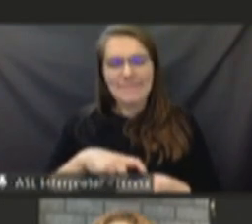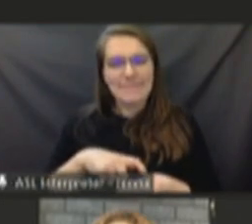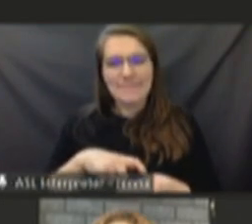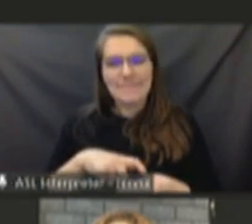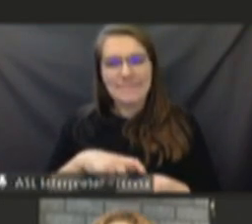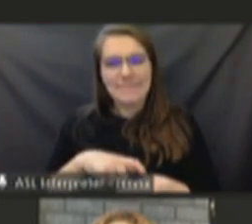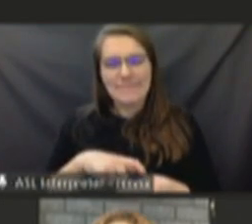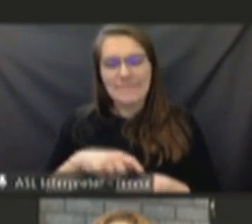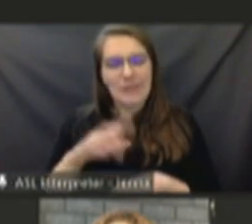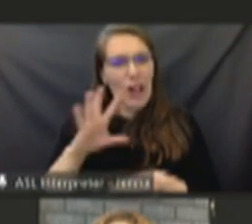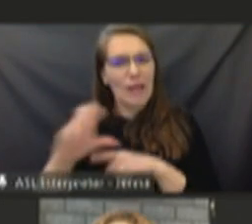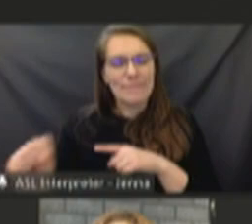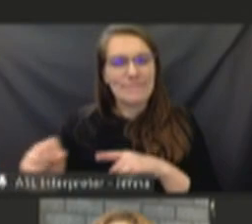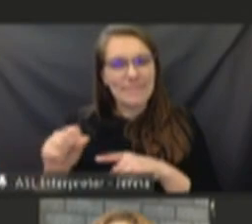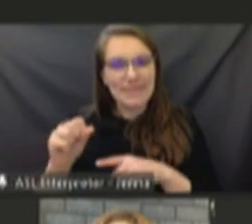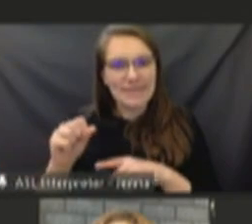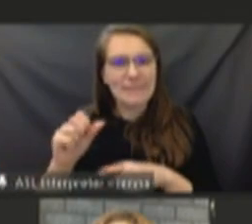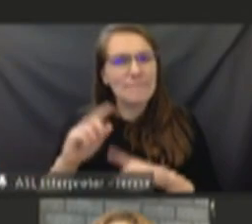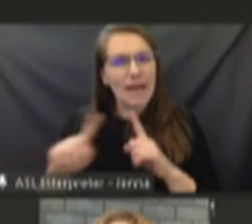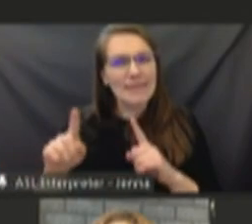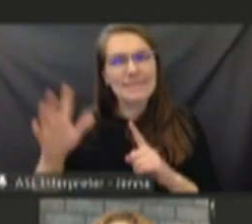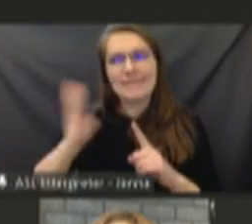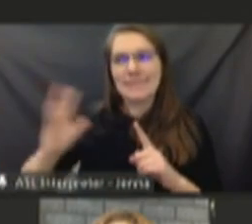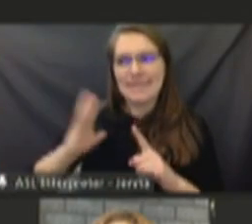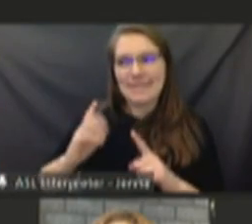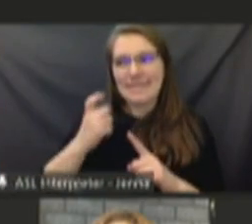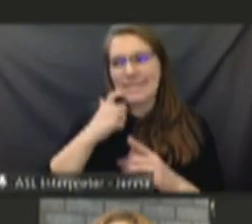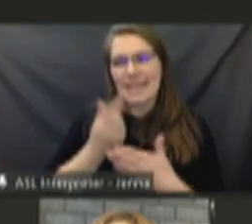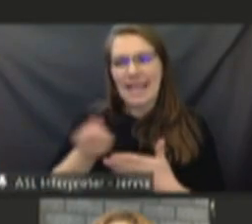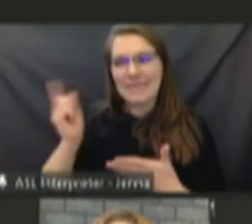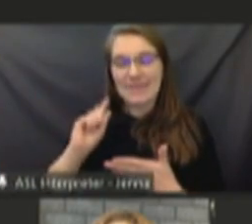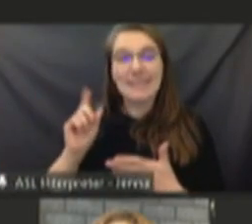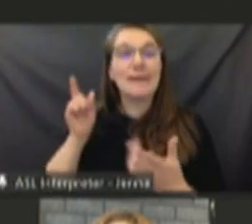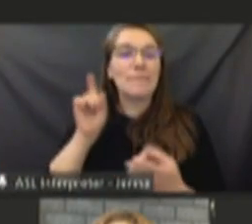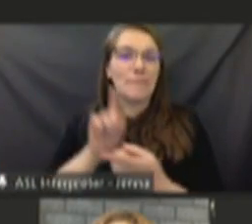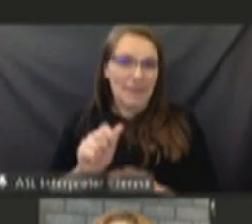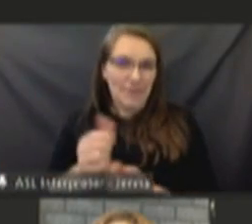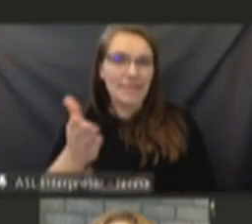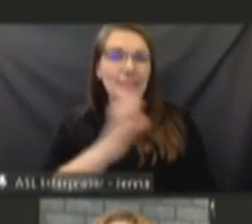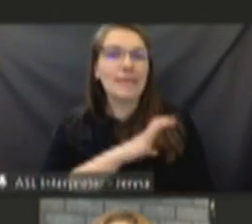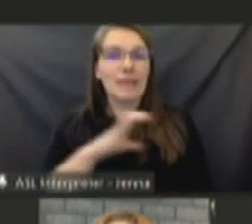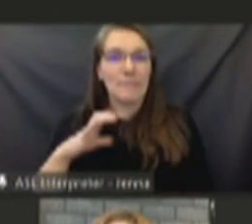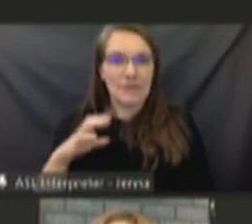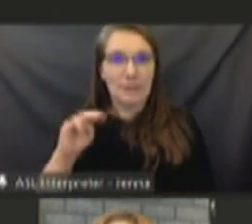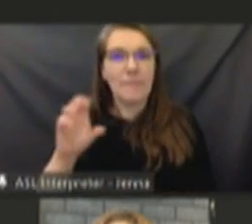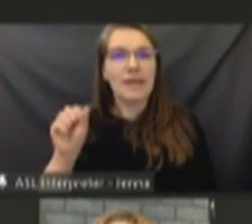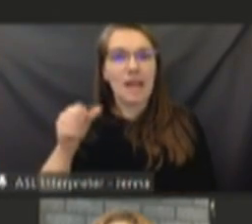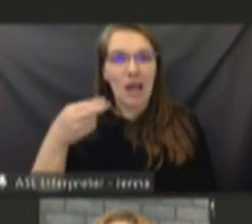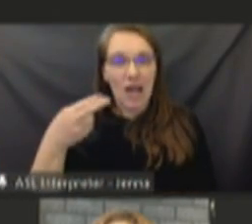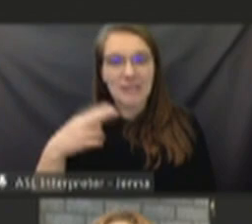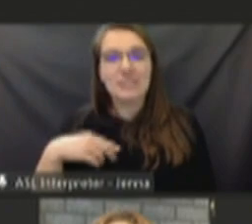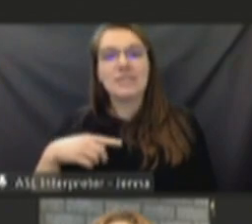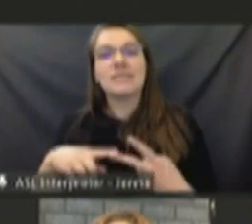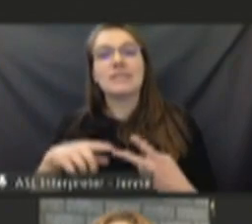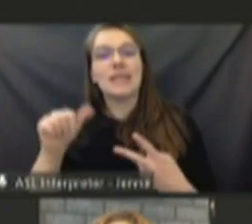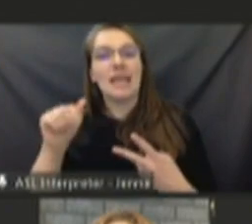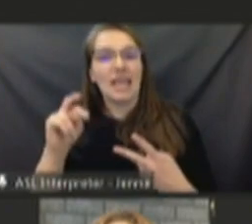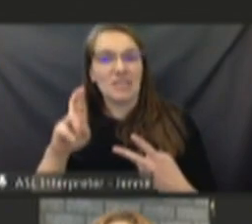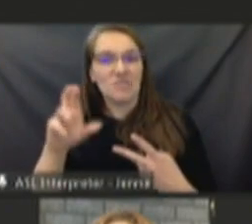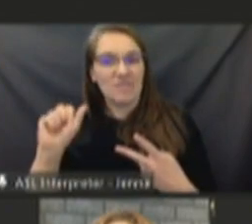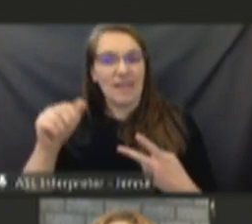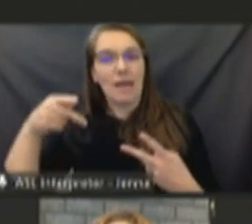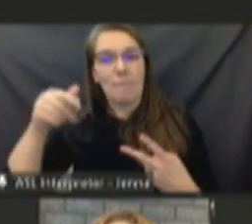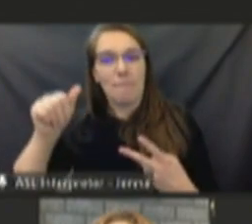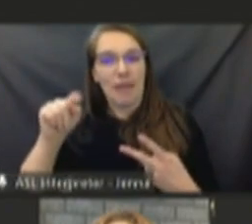time is passing through very quickly. So sometime in the past week, met with Commissioner McCosh and Andrea Patton, and they shared with me the work you've been